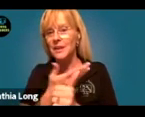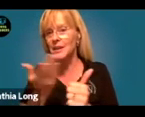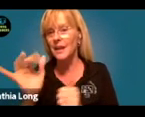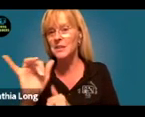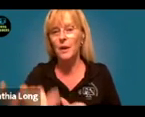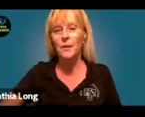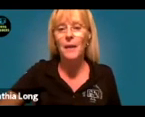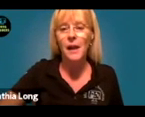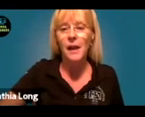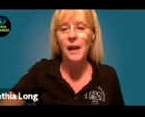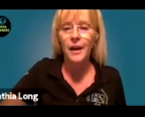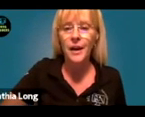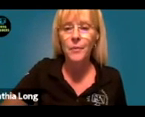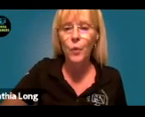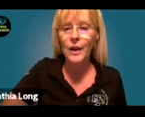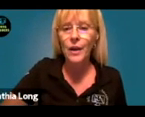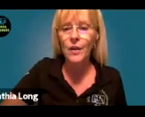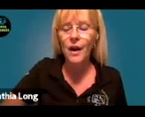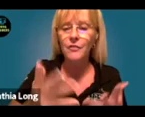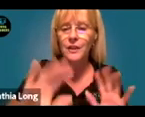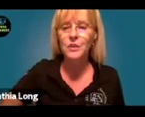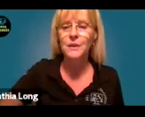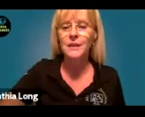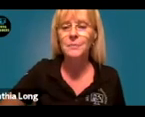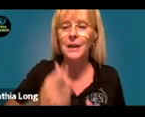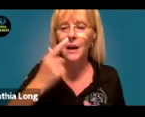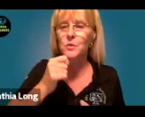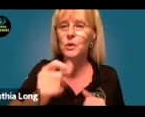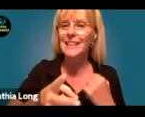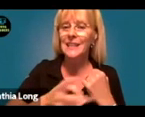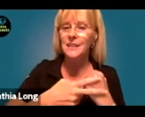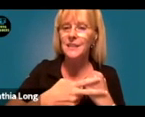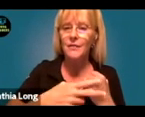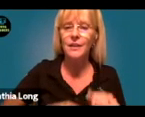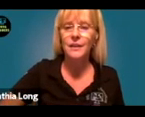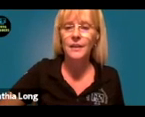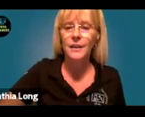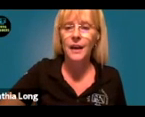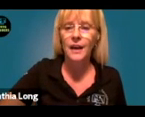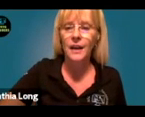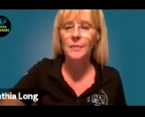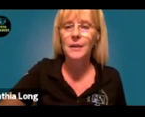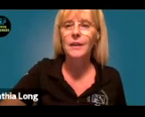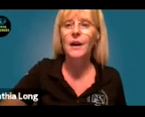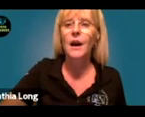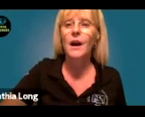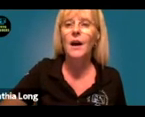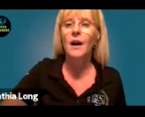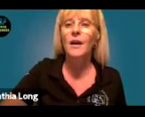or anything as well. We are not finished with this because we're going to need to save it. And let